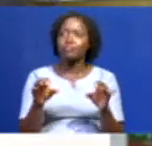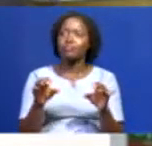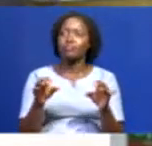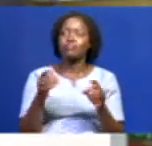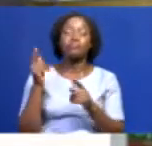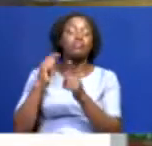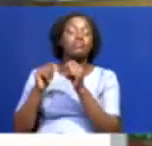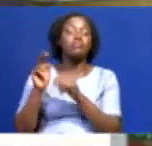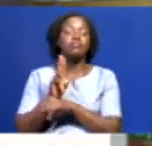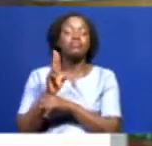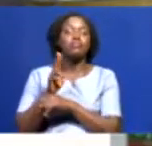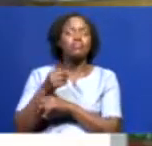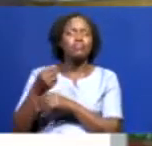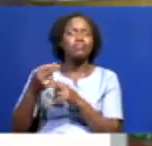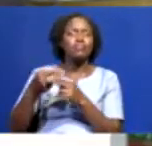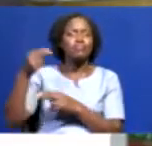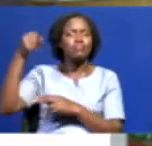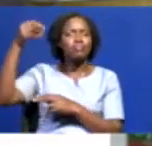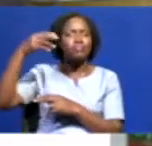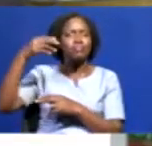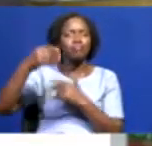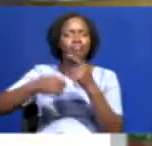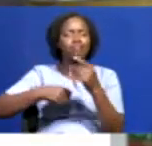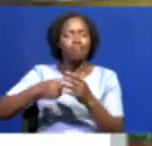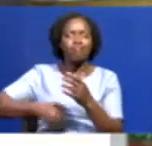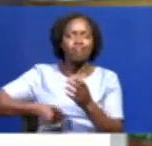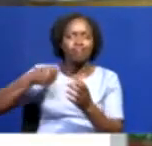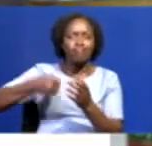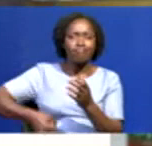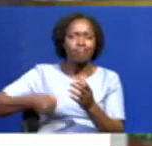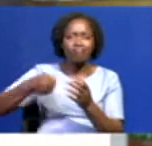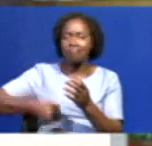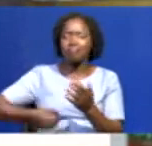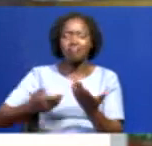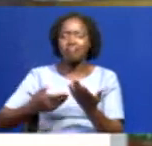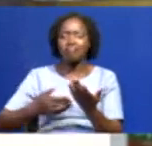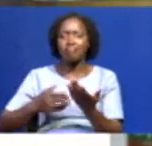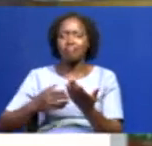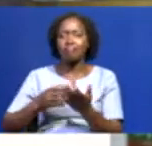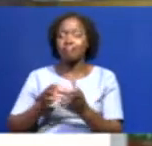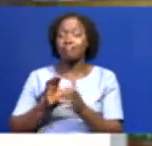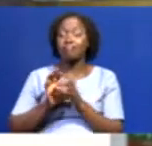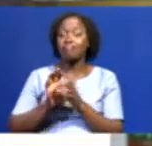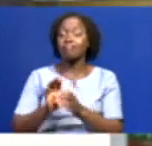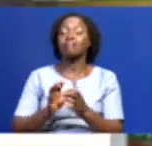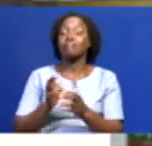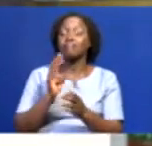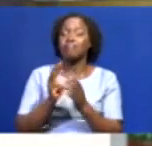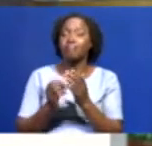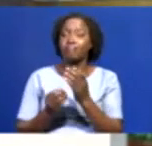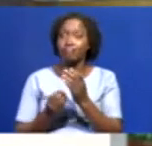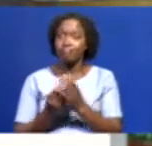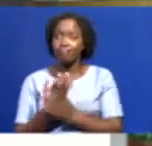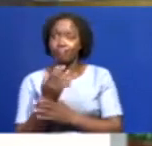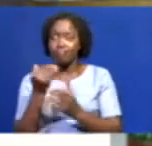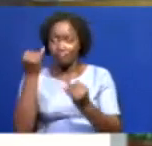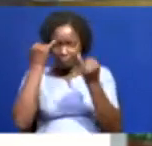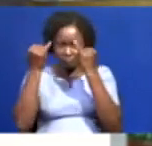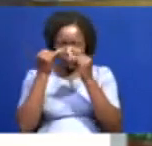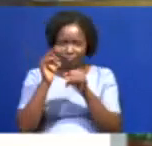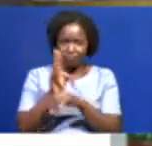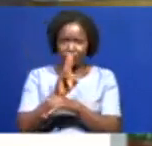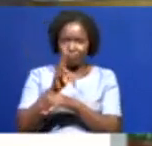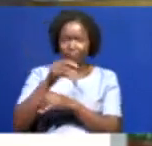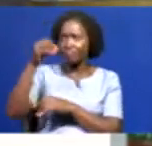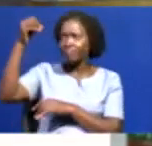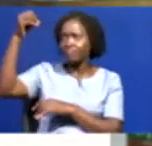very high power sources to drive the pumps that pressurize the water through. Now, this innovation basically uses solar